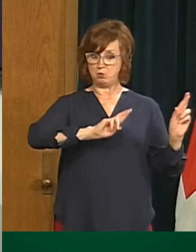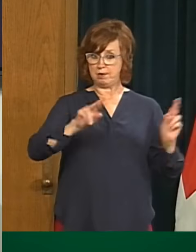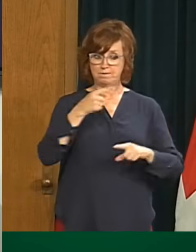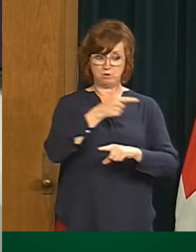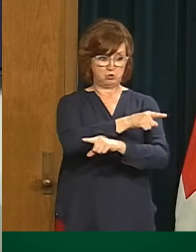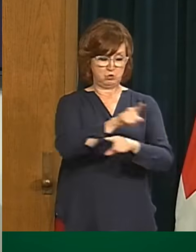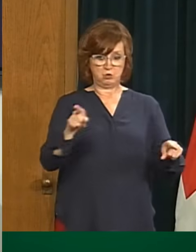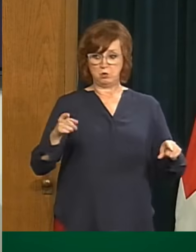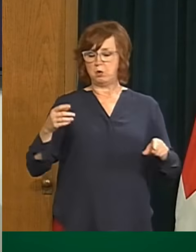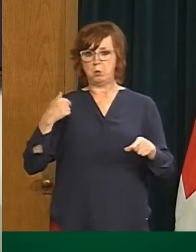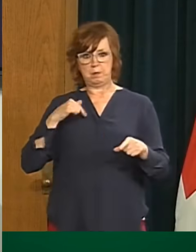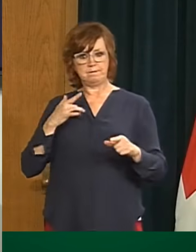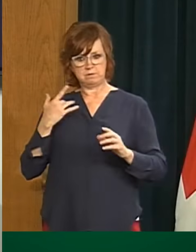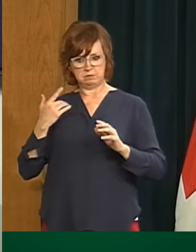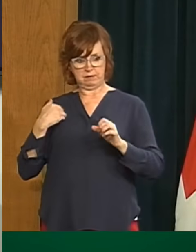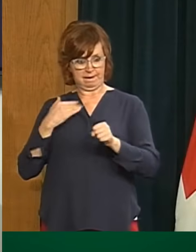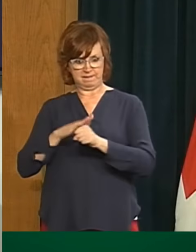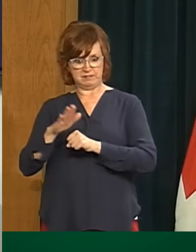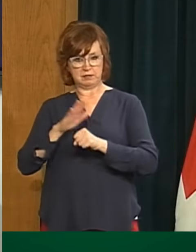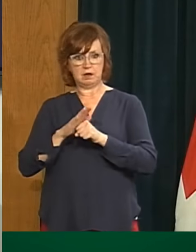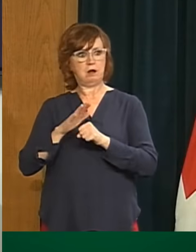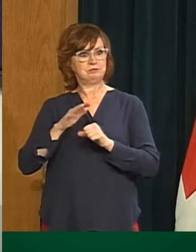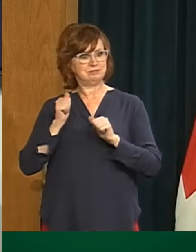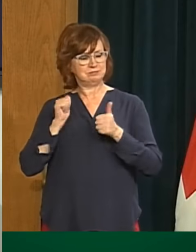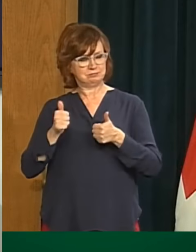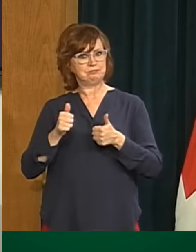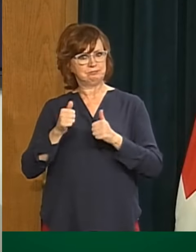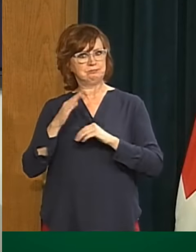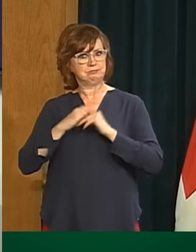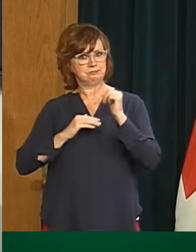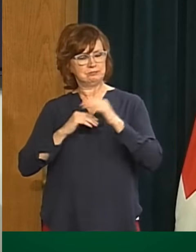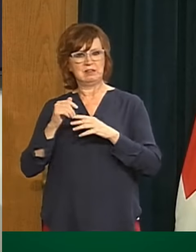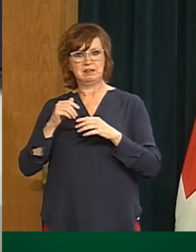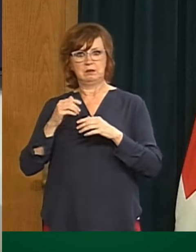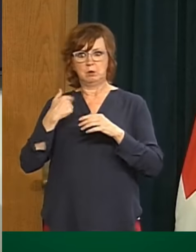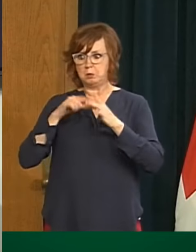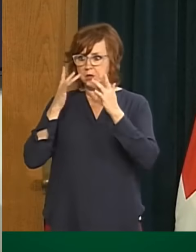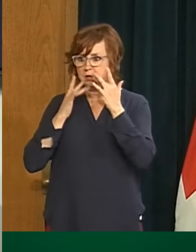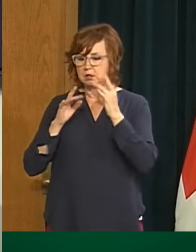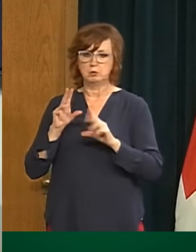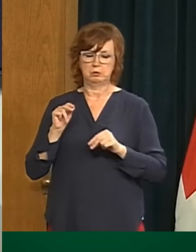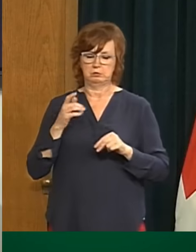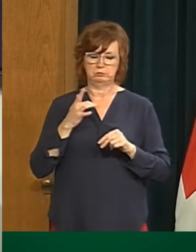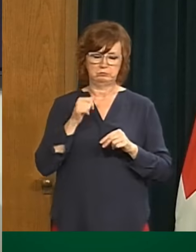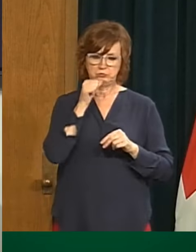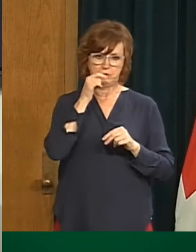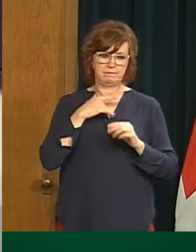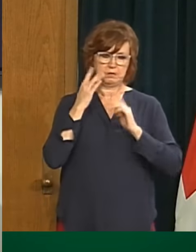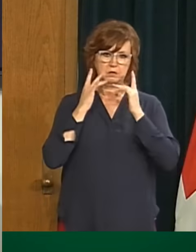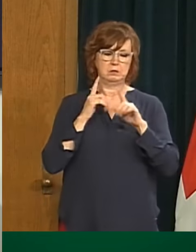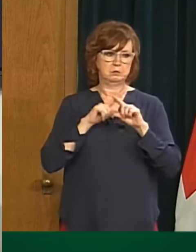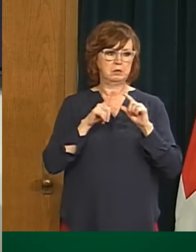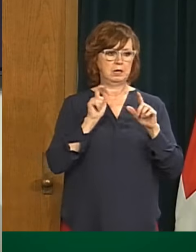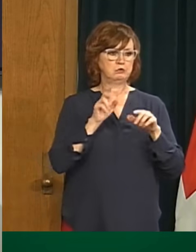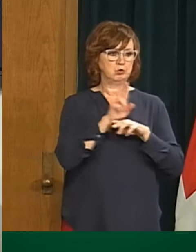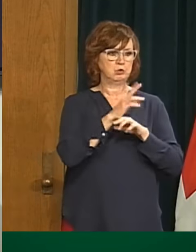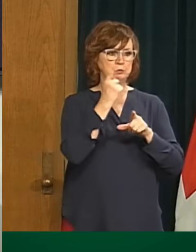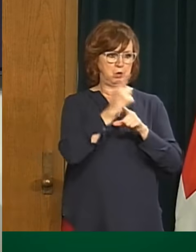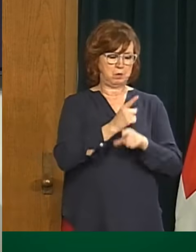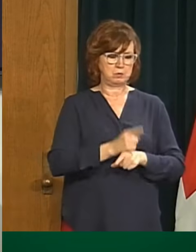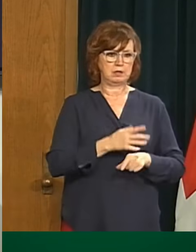protective equipment. And when our staff are wearing it well, and we know that our staff are, that they are safe. Do you have a follow-up,